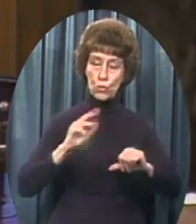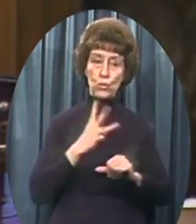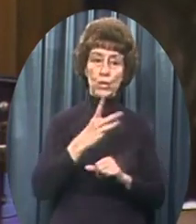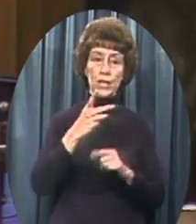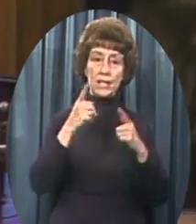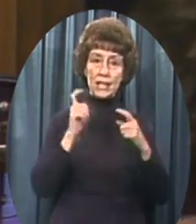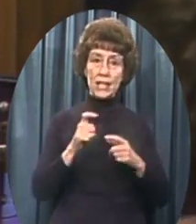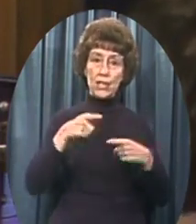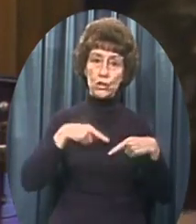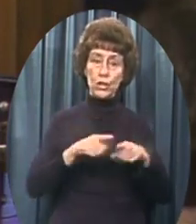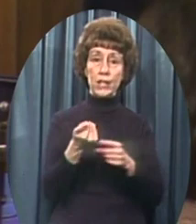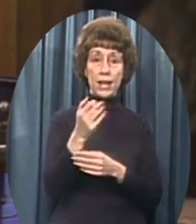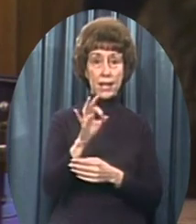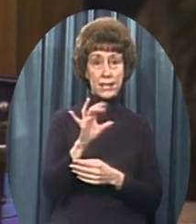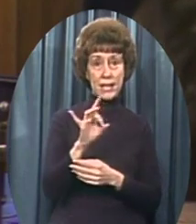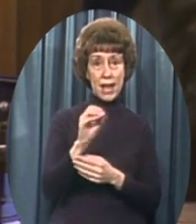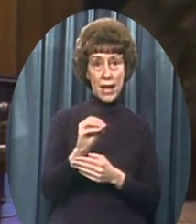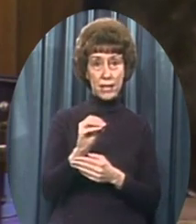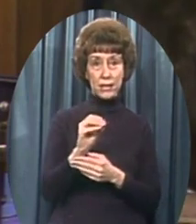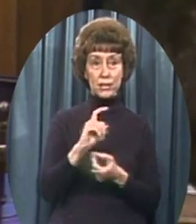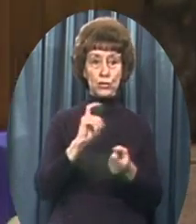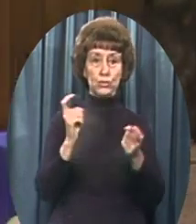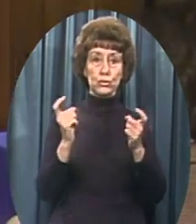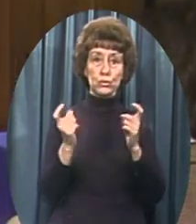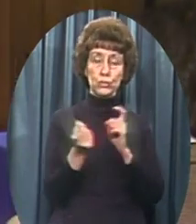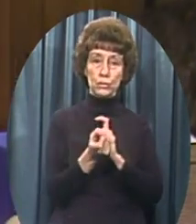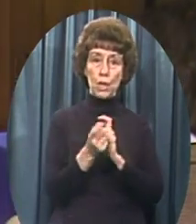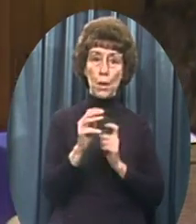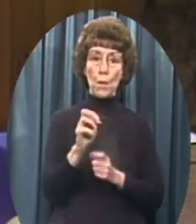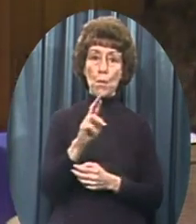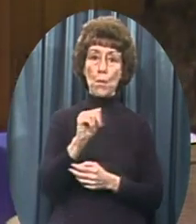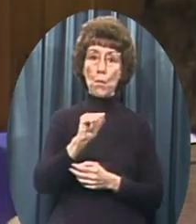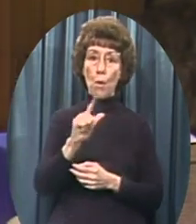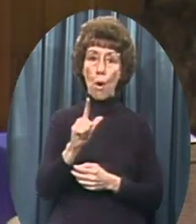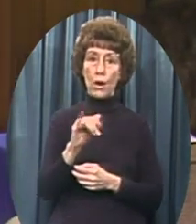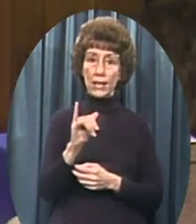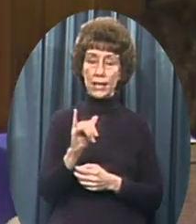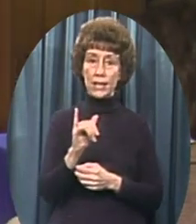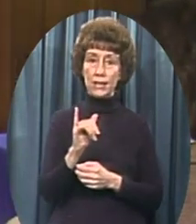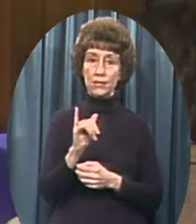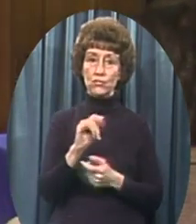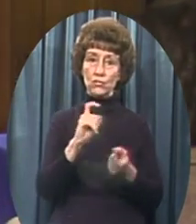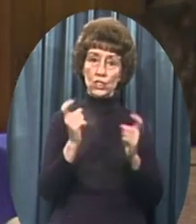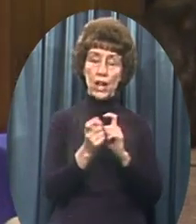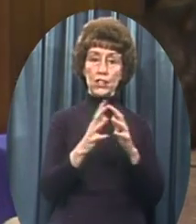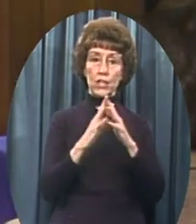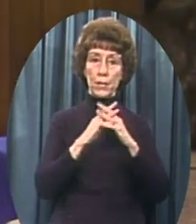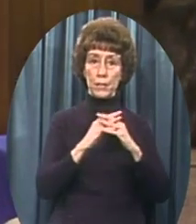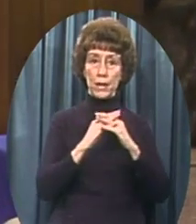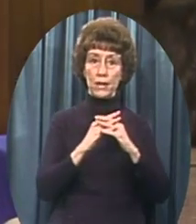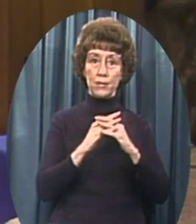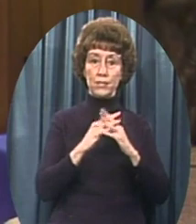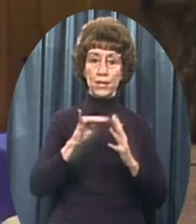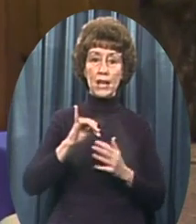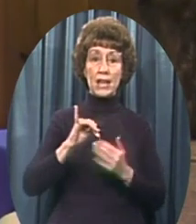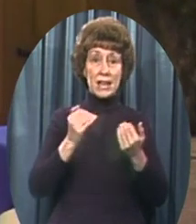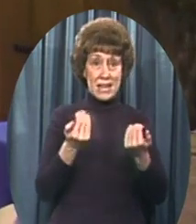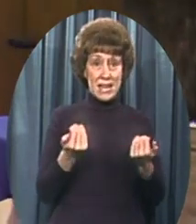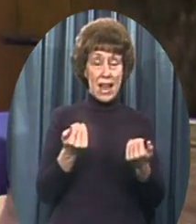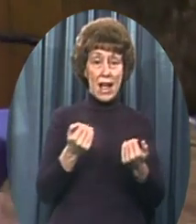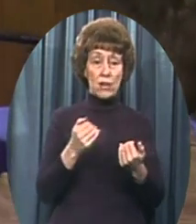moral regeneration in this country. I didn't hear any of the liberals who are crying out against me saying a